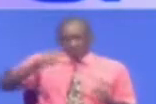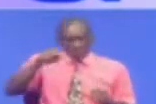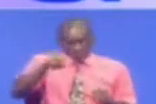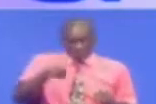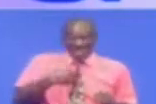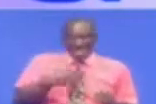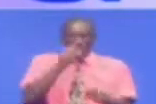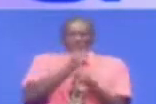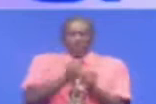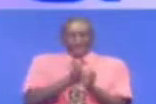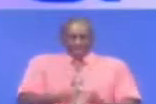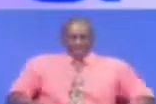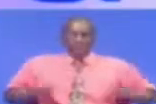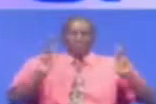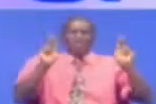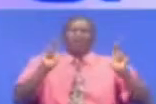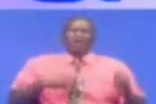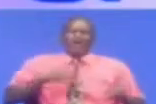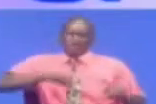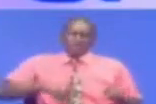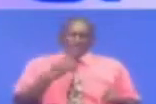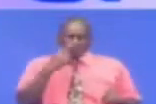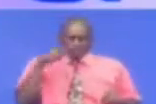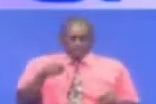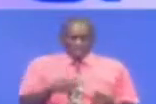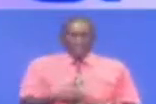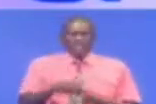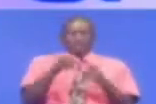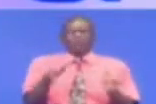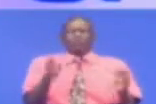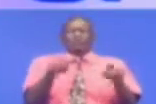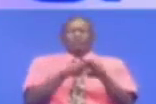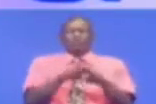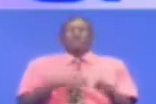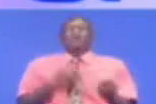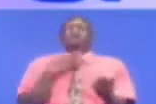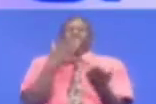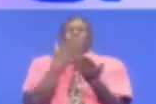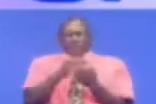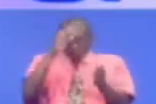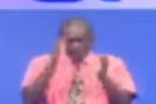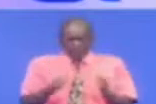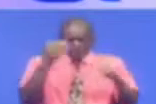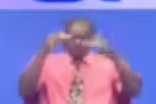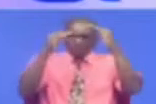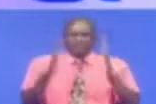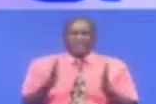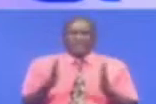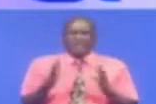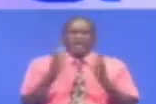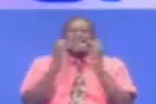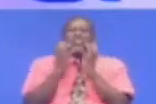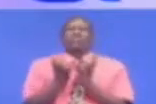lived in Kisumu, so I feel at home. In a special way, also to thank our governor, Professor Anyang'